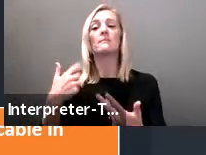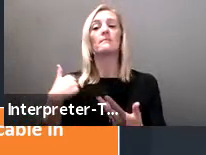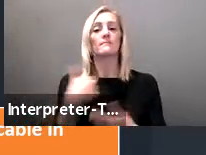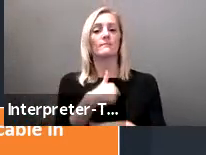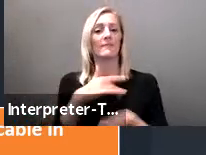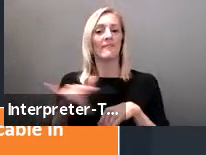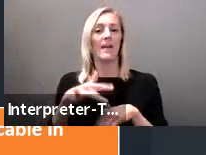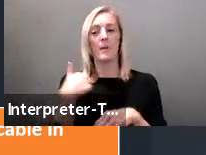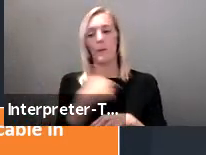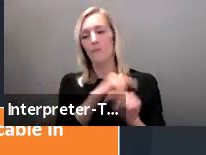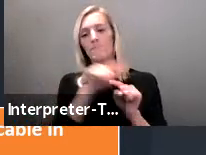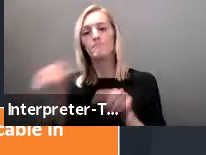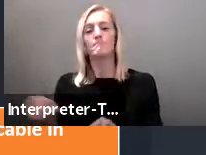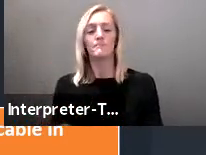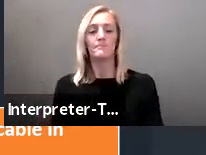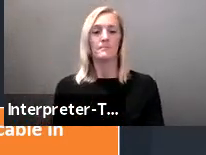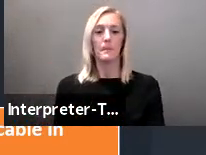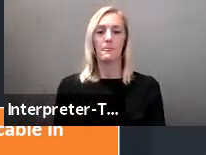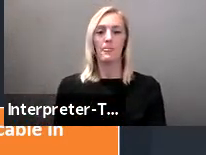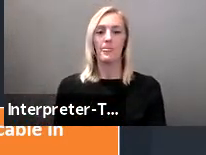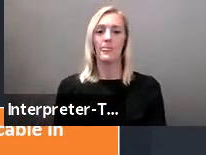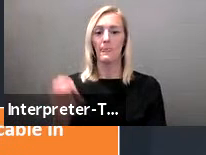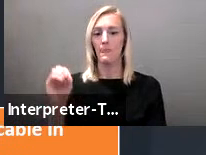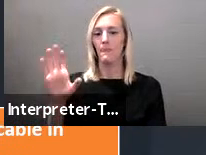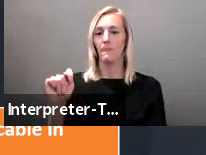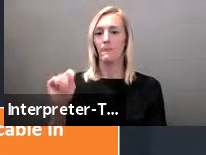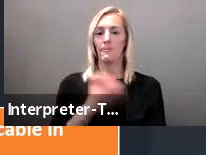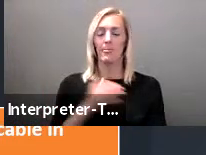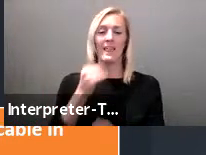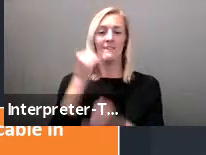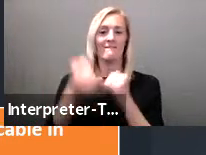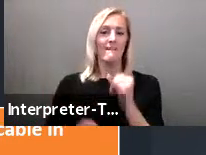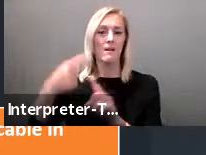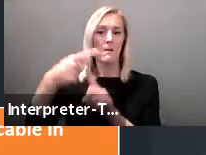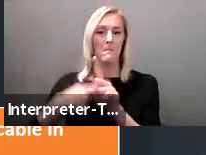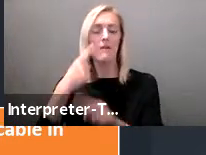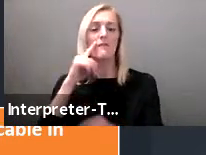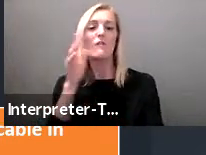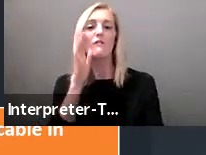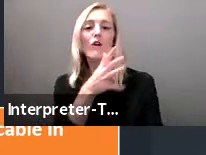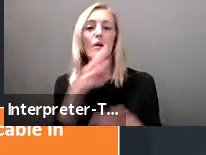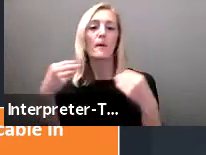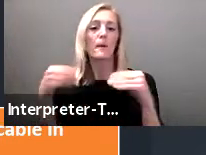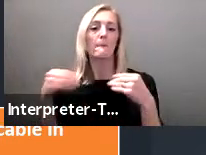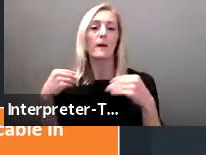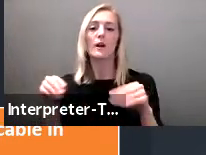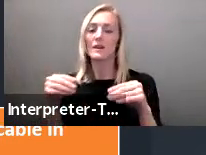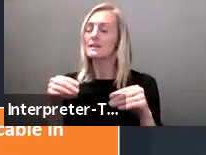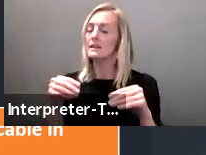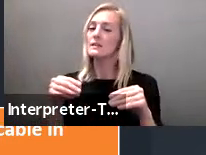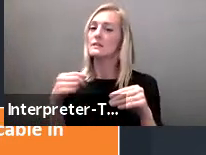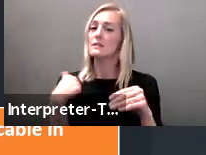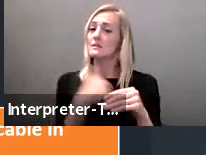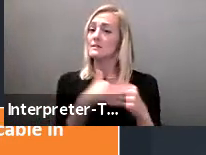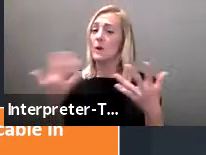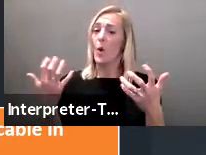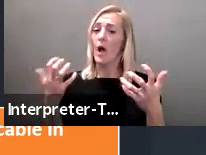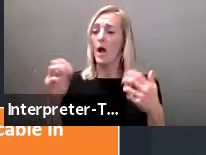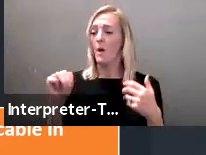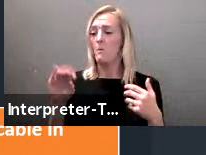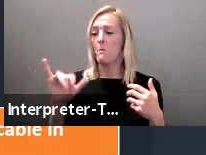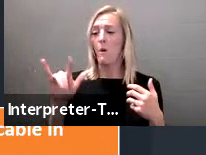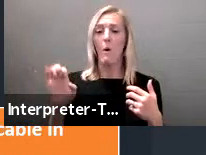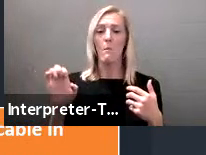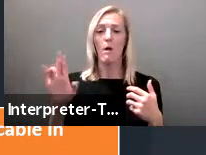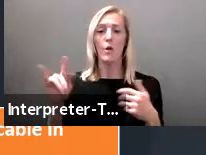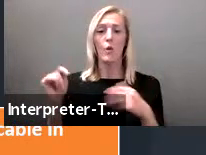them. October is our final month for farmers market, and that's where we really wanted to have our mobile unit, but we'll